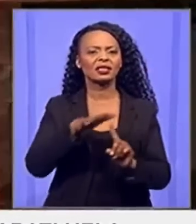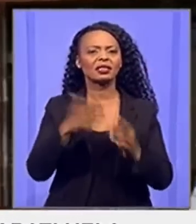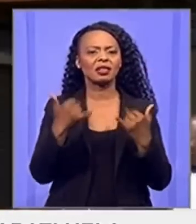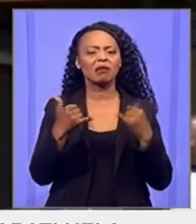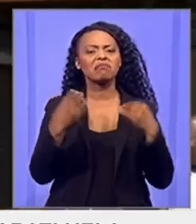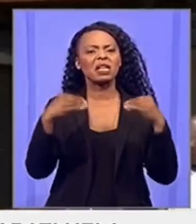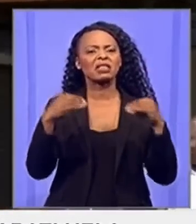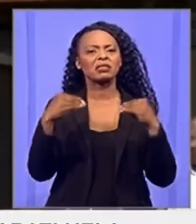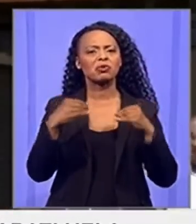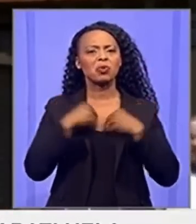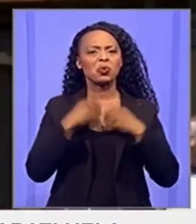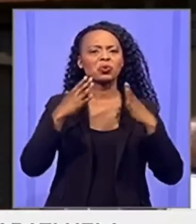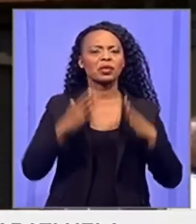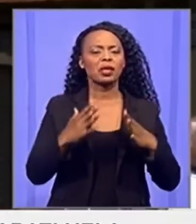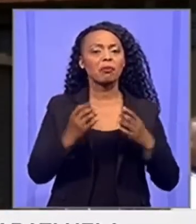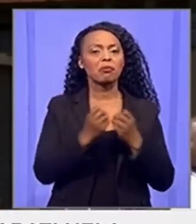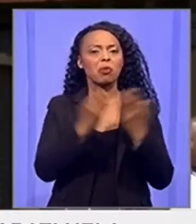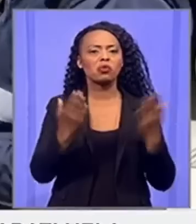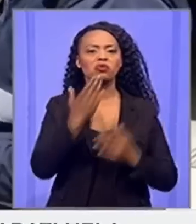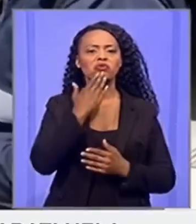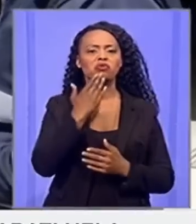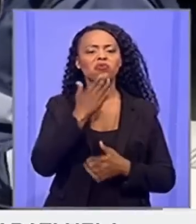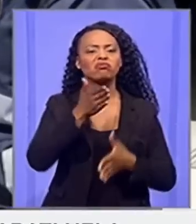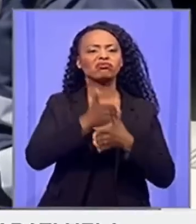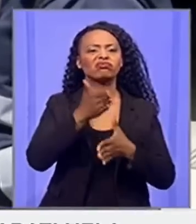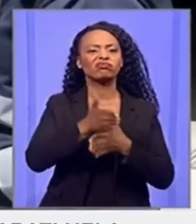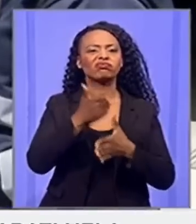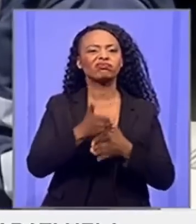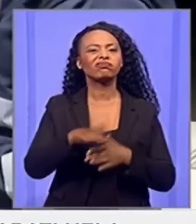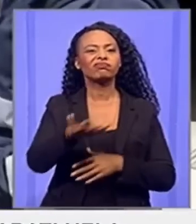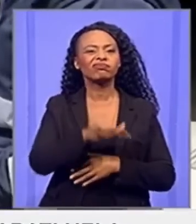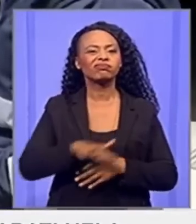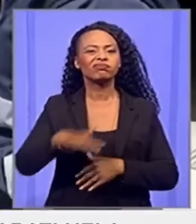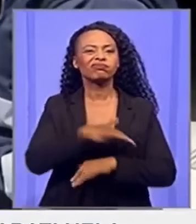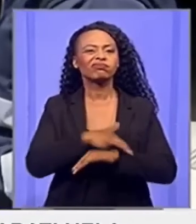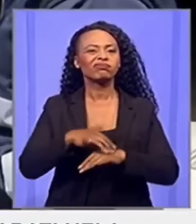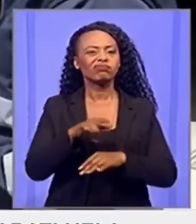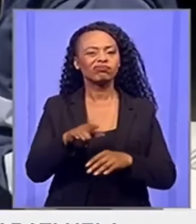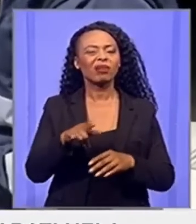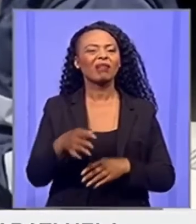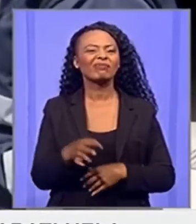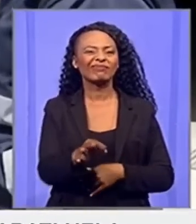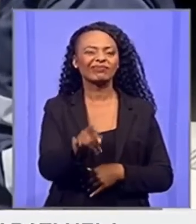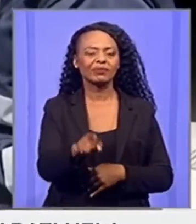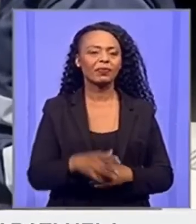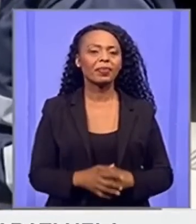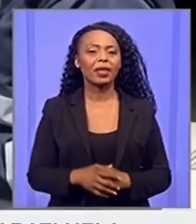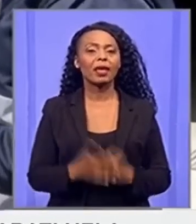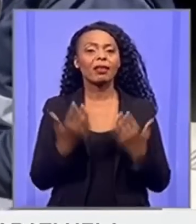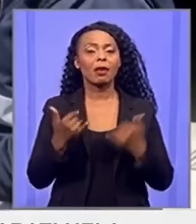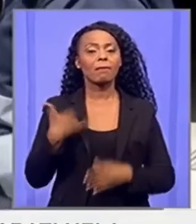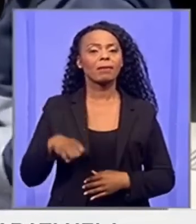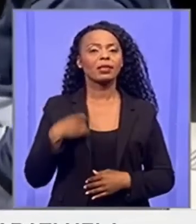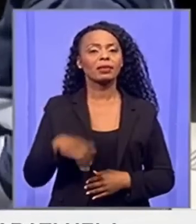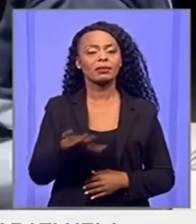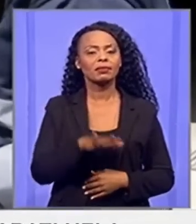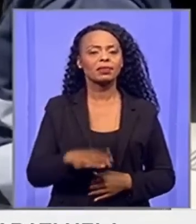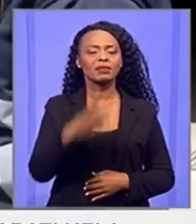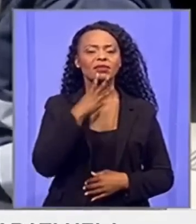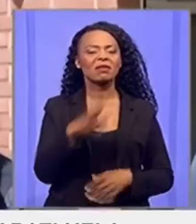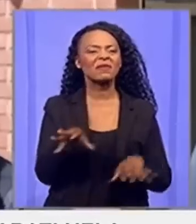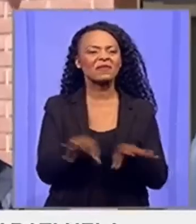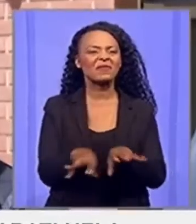gore borakgwebo bogolo thata ba di-abattoirs. Masepala wa Mahikeng wa re mafaratlhatlha kgelelo leswe a o